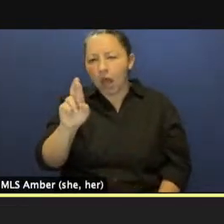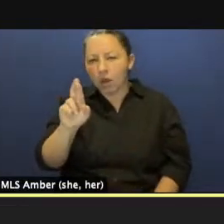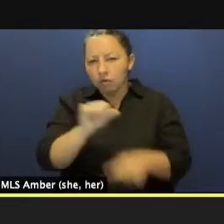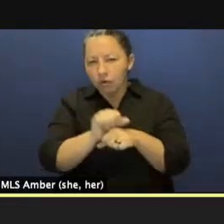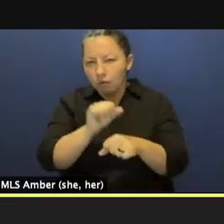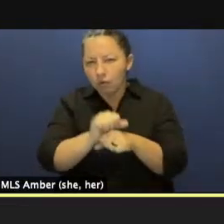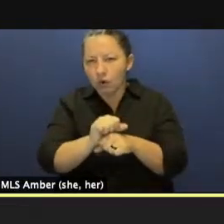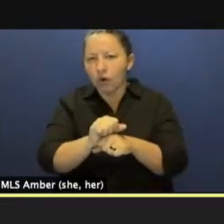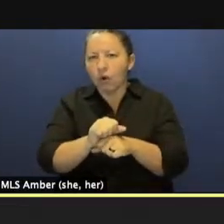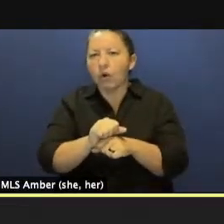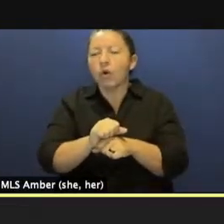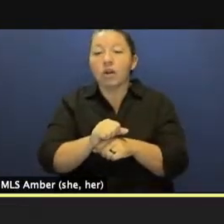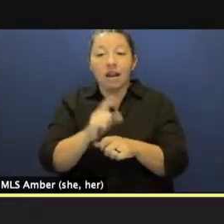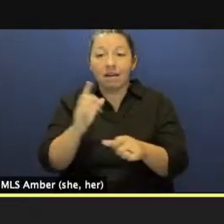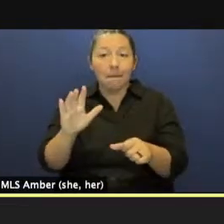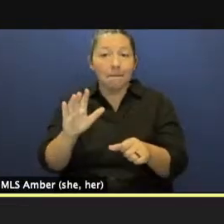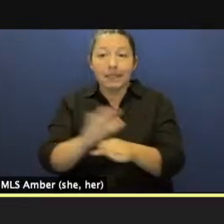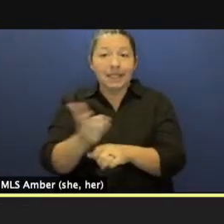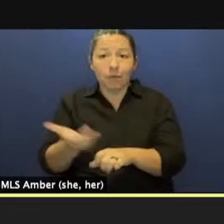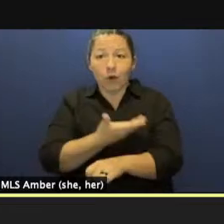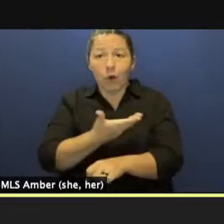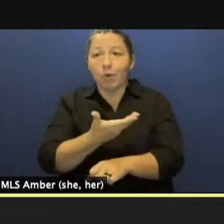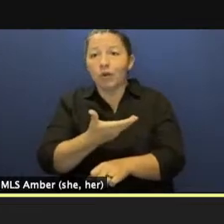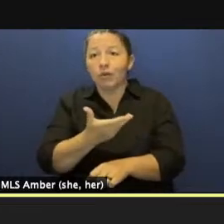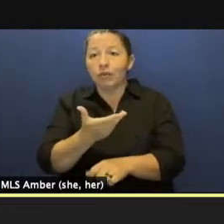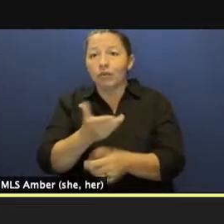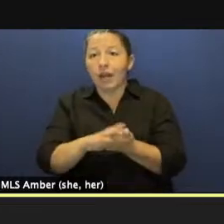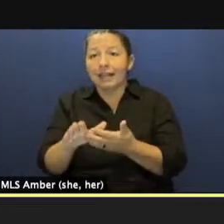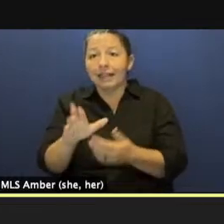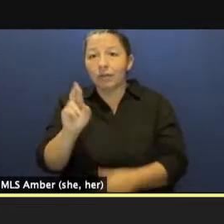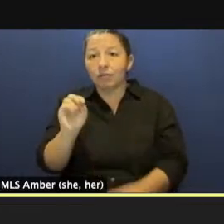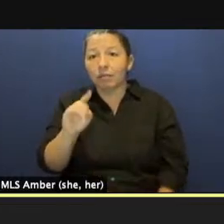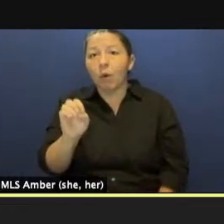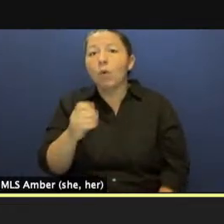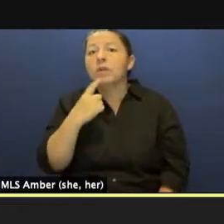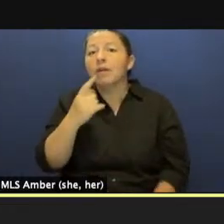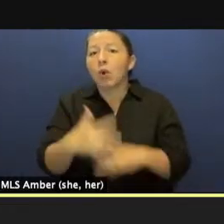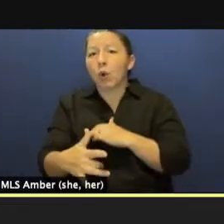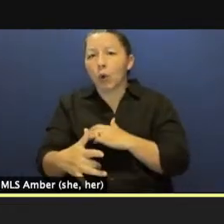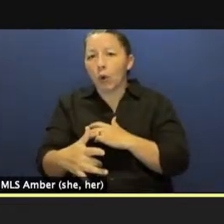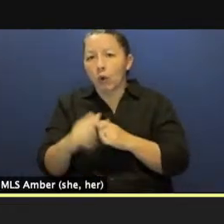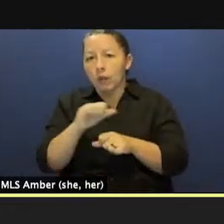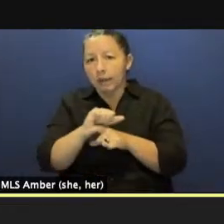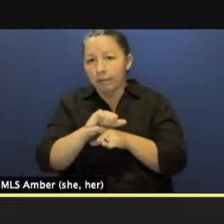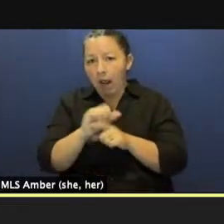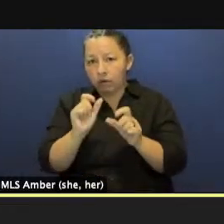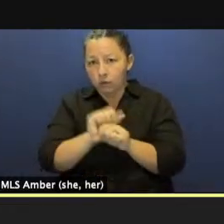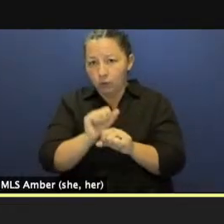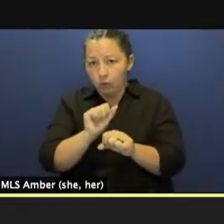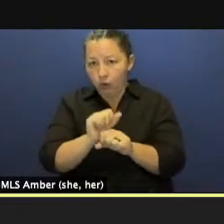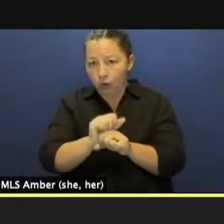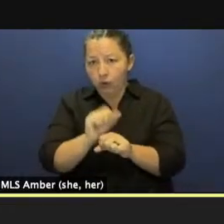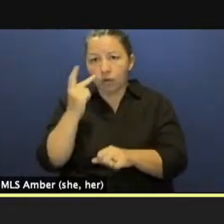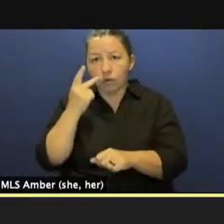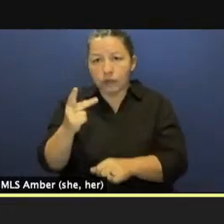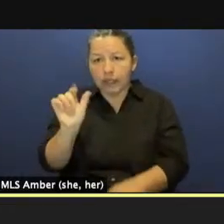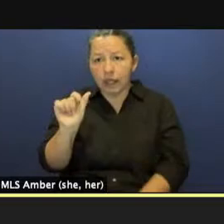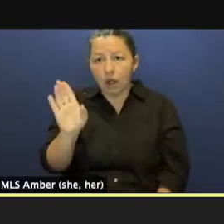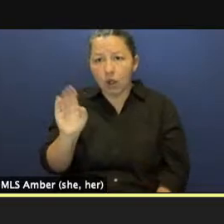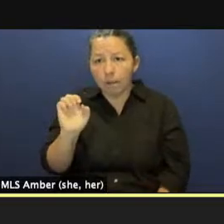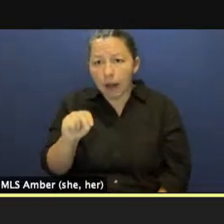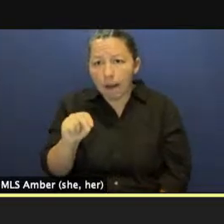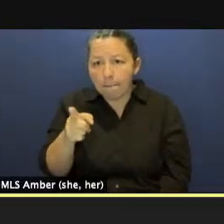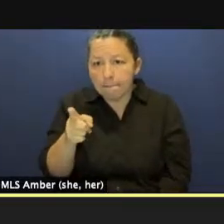completely refurbished a clean room out there. And this is some of the early practice work that we're doing. And you see in the aluminum there,